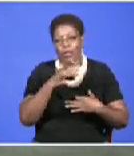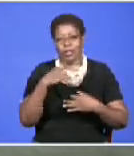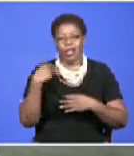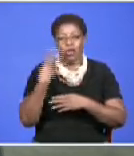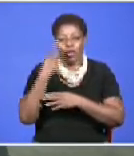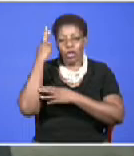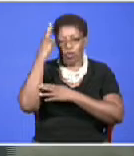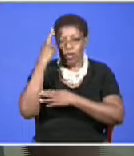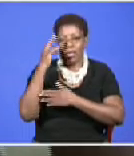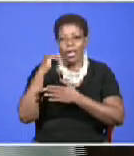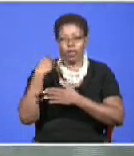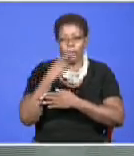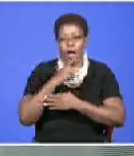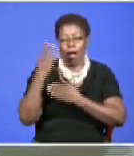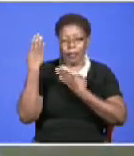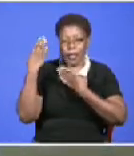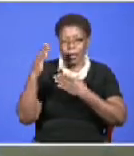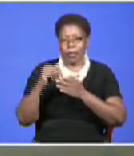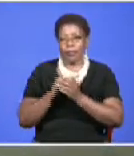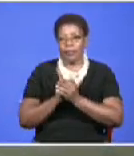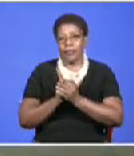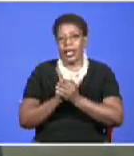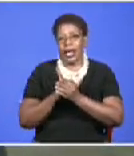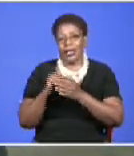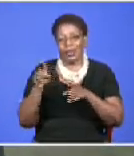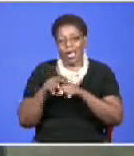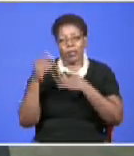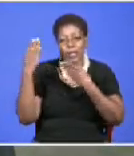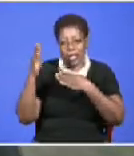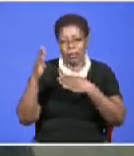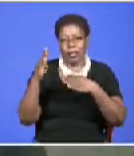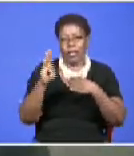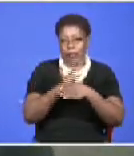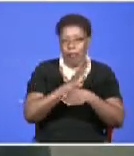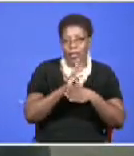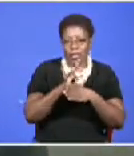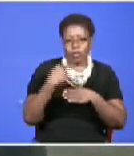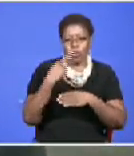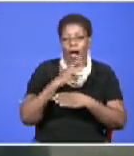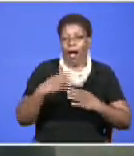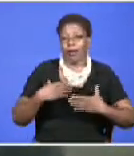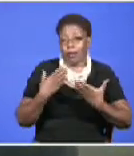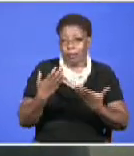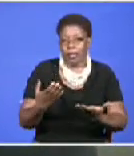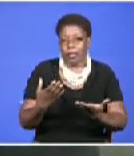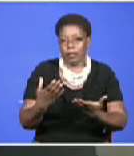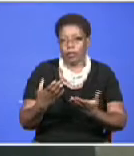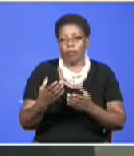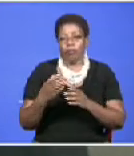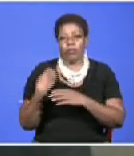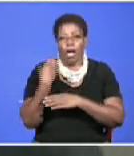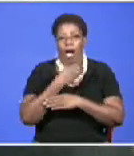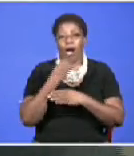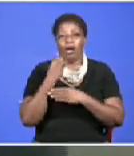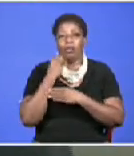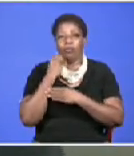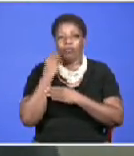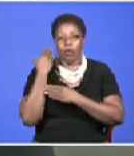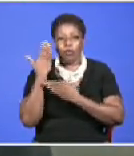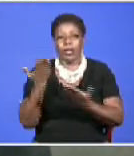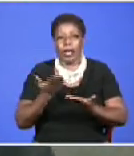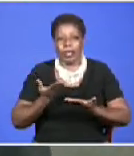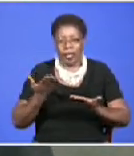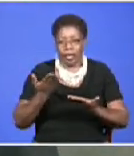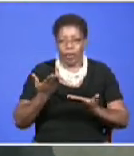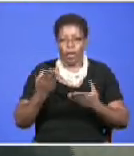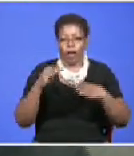we are Bahamian, and as a Bahamian institution, we feel committed. You know, our only home is here. We don't have